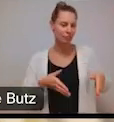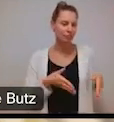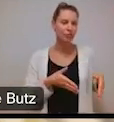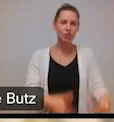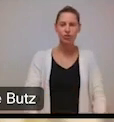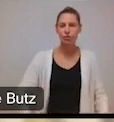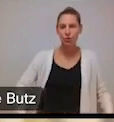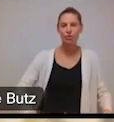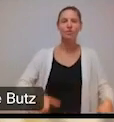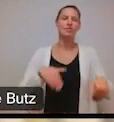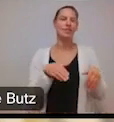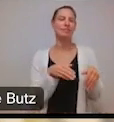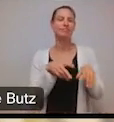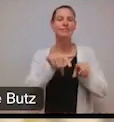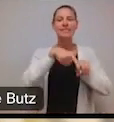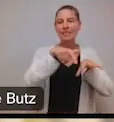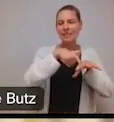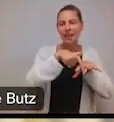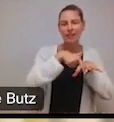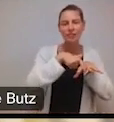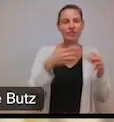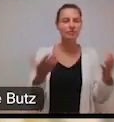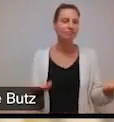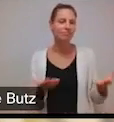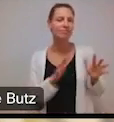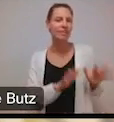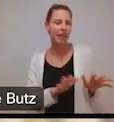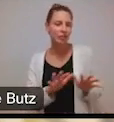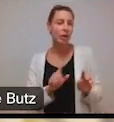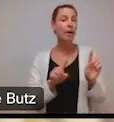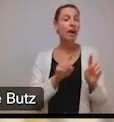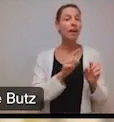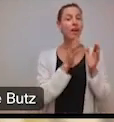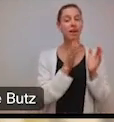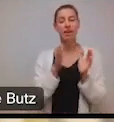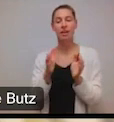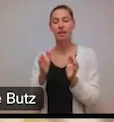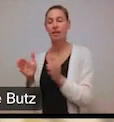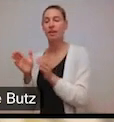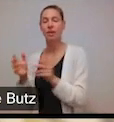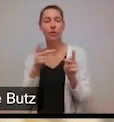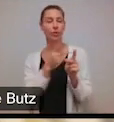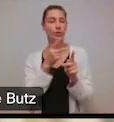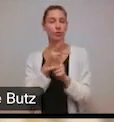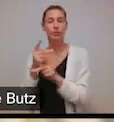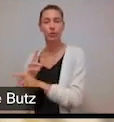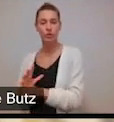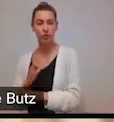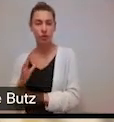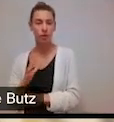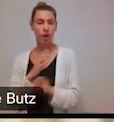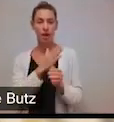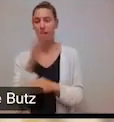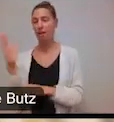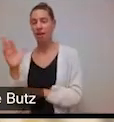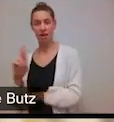the way, the outfit gets more and more formal until at the very far right side, he's